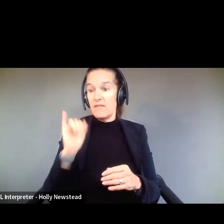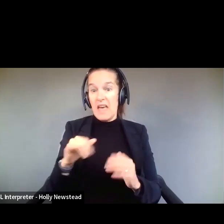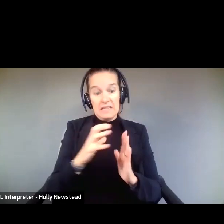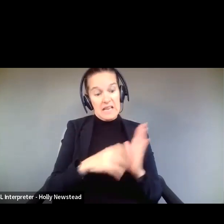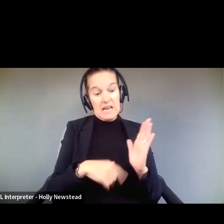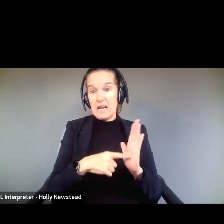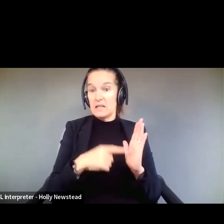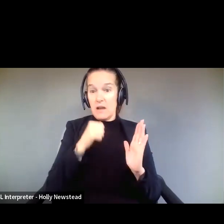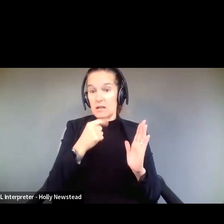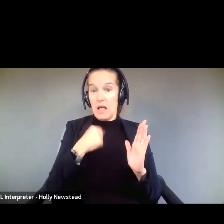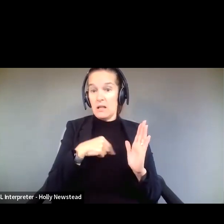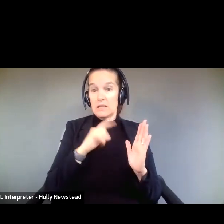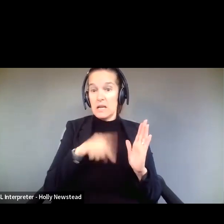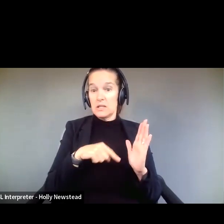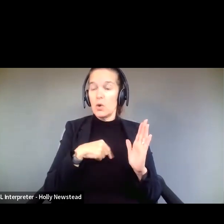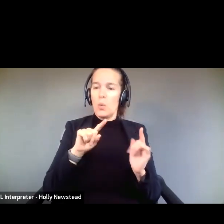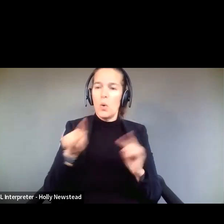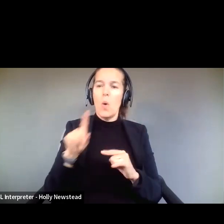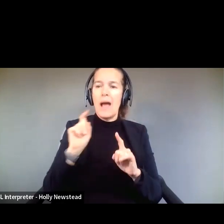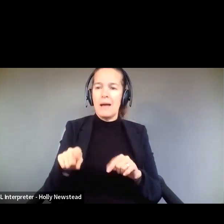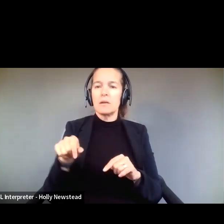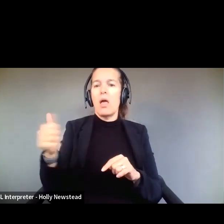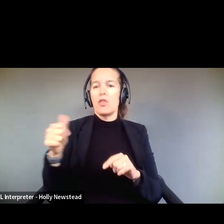the answer, let's go ask the other questions. So